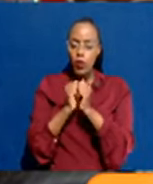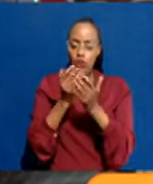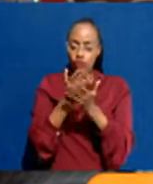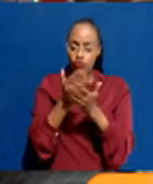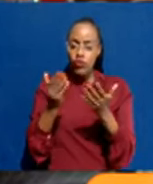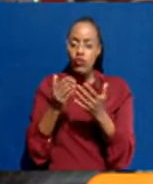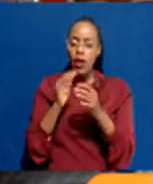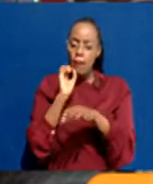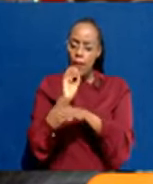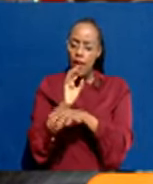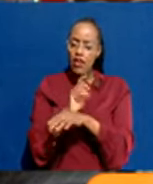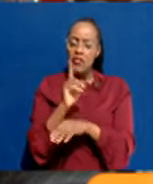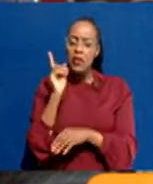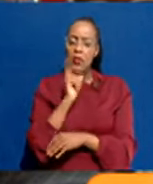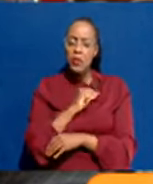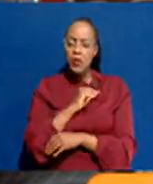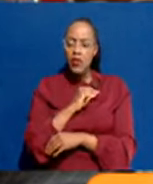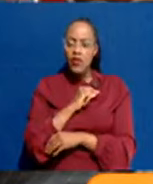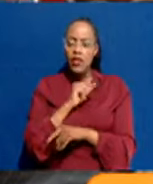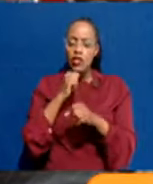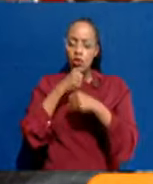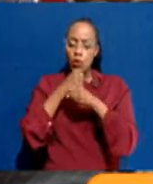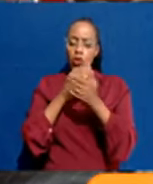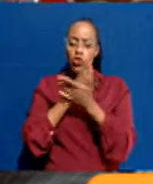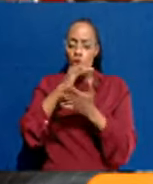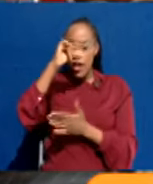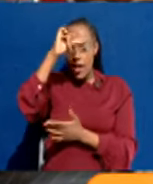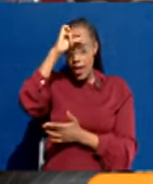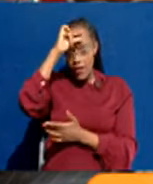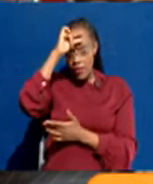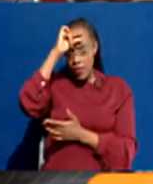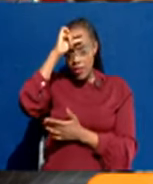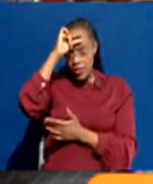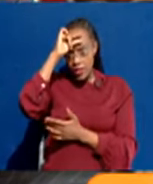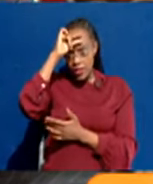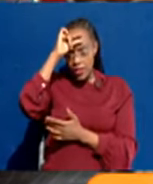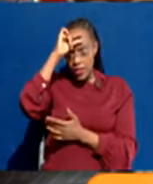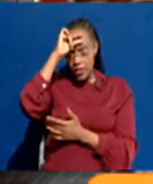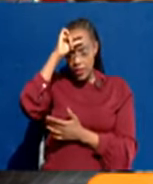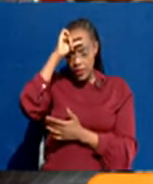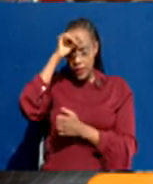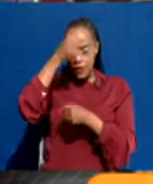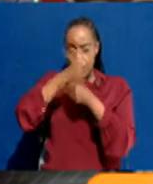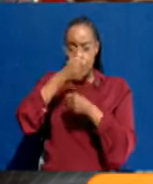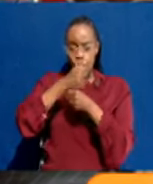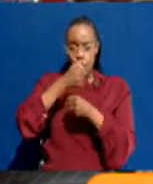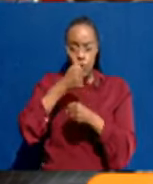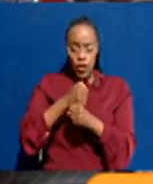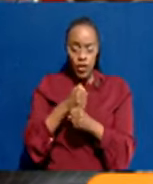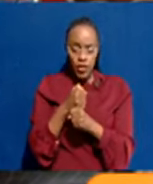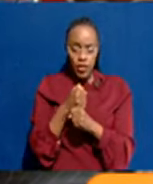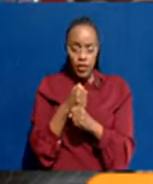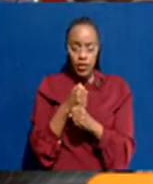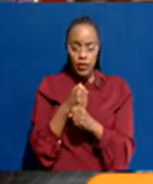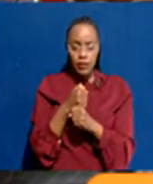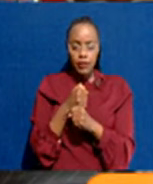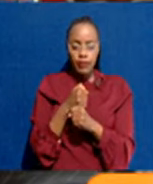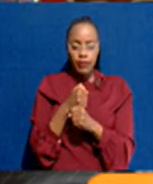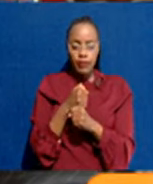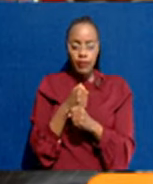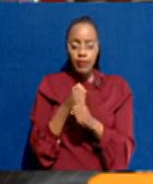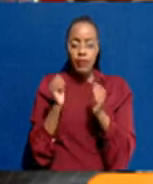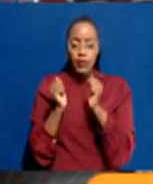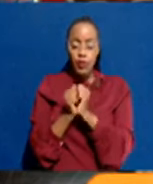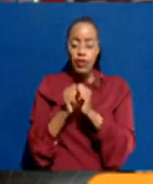That's what I advised, of to make sure that the government is run with